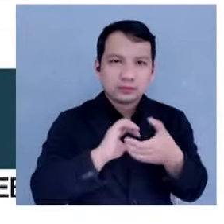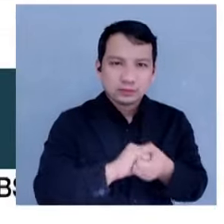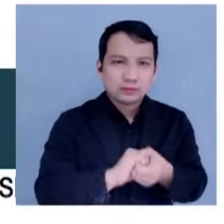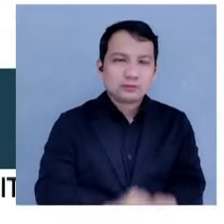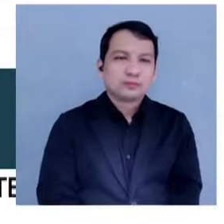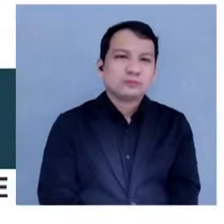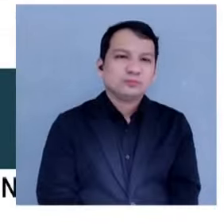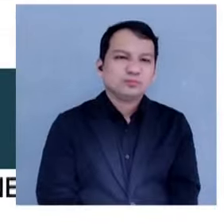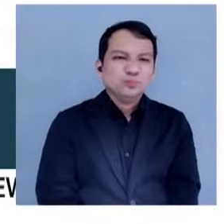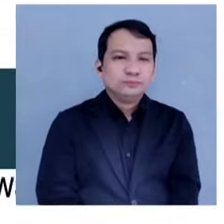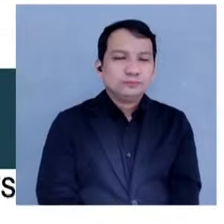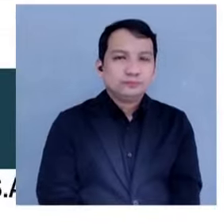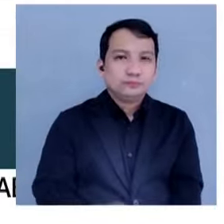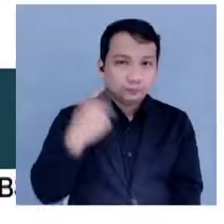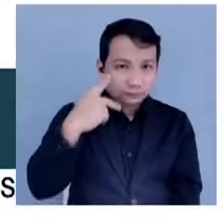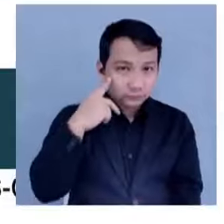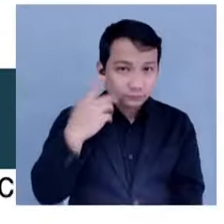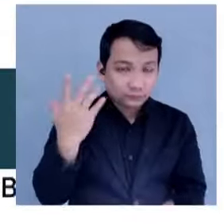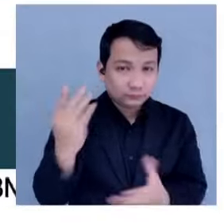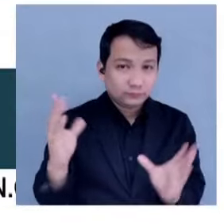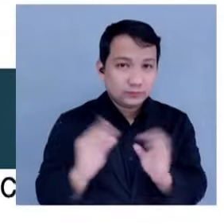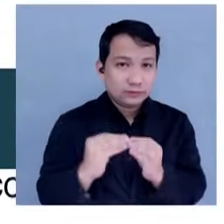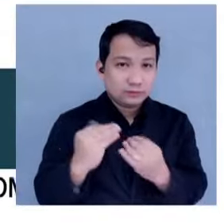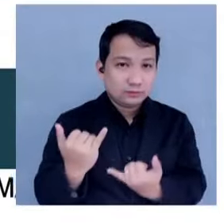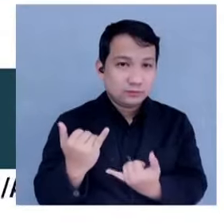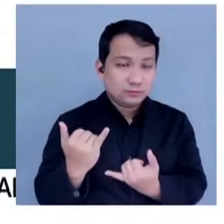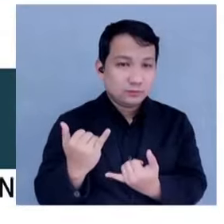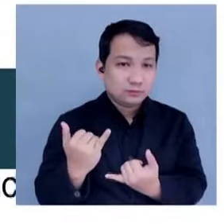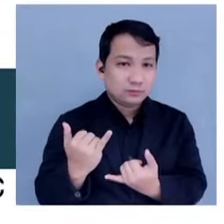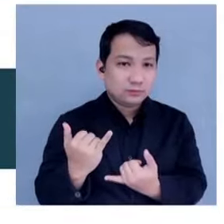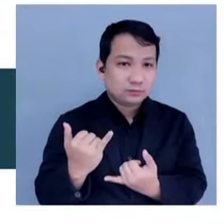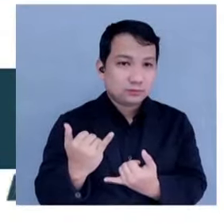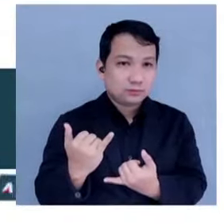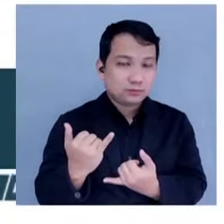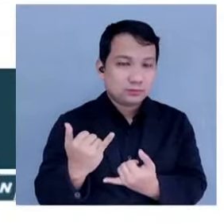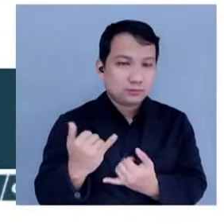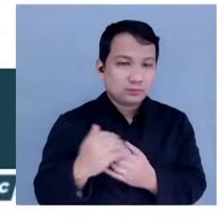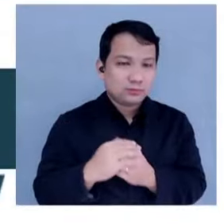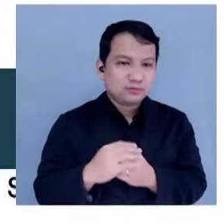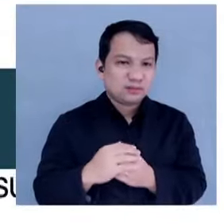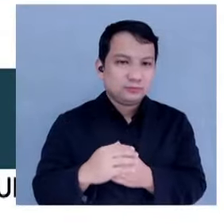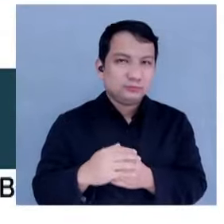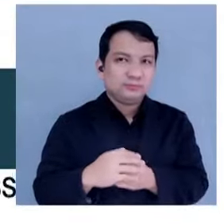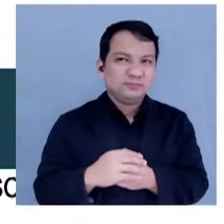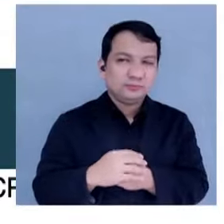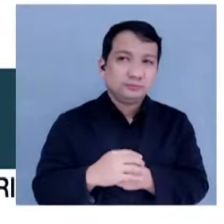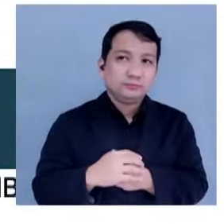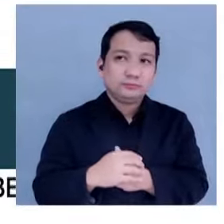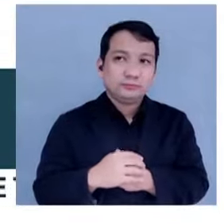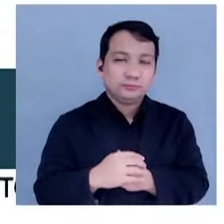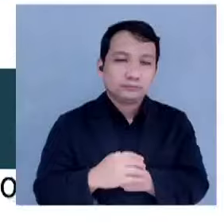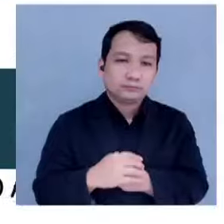sa politika sa ganitong mga pagkasangkapan ng government institutions and procedures.